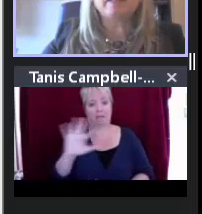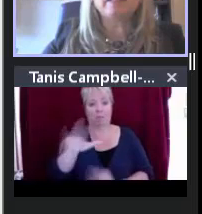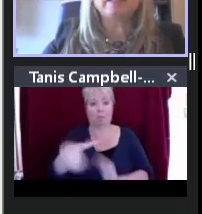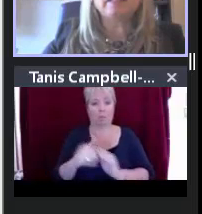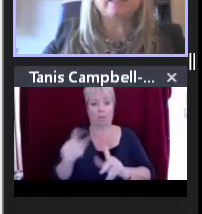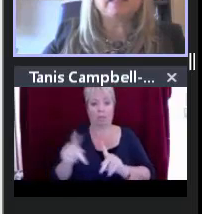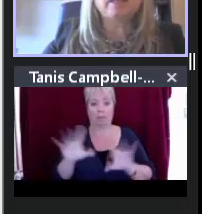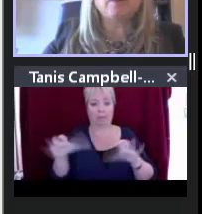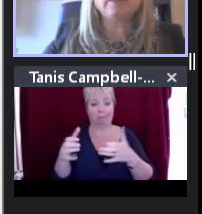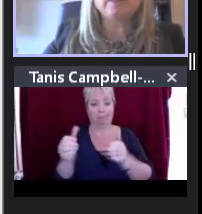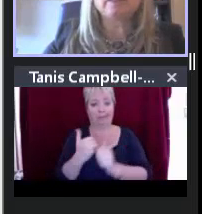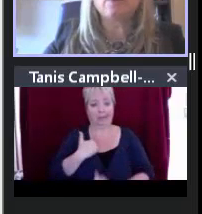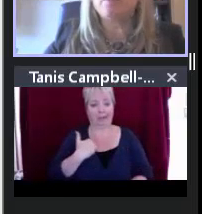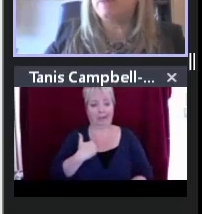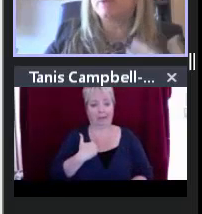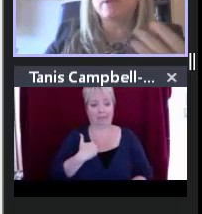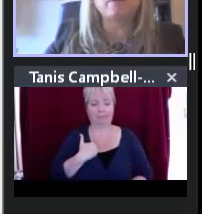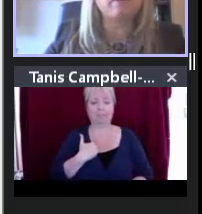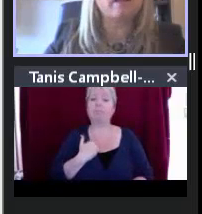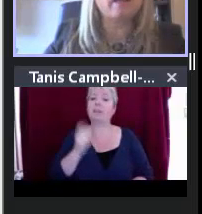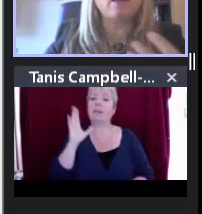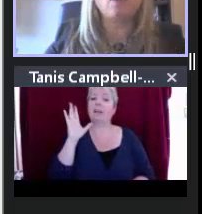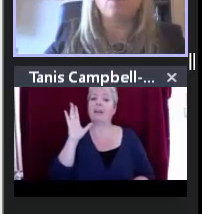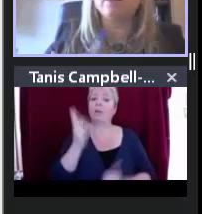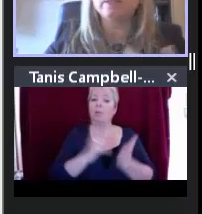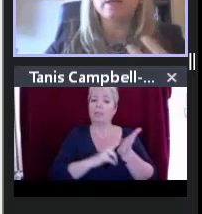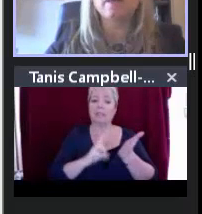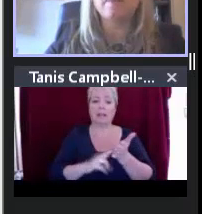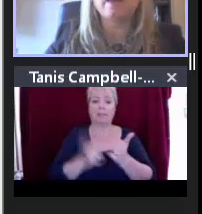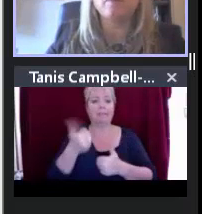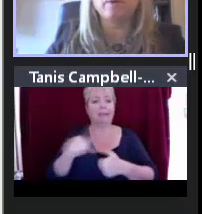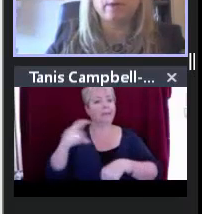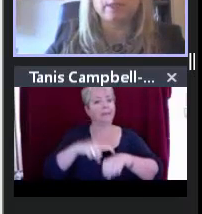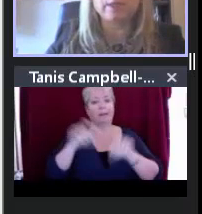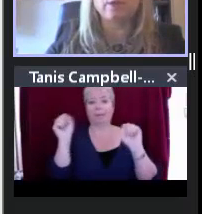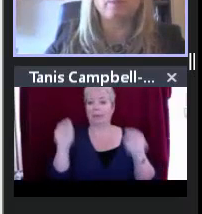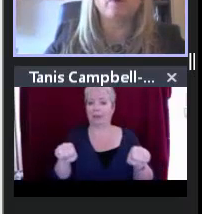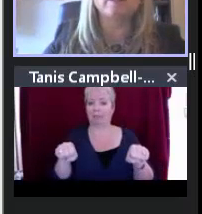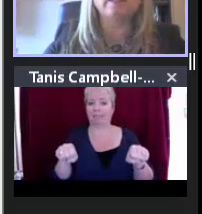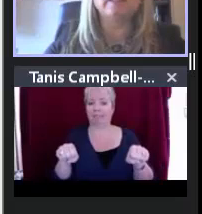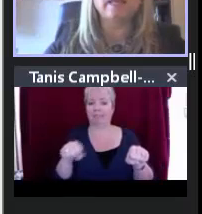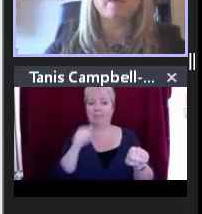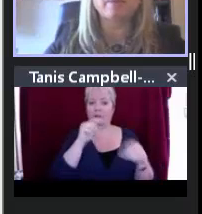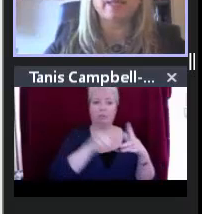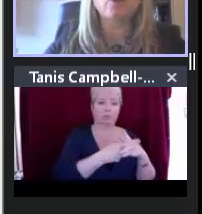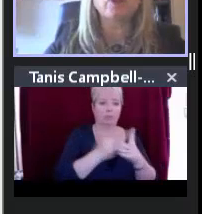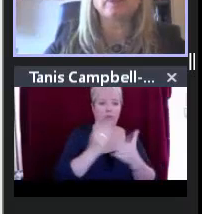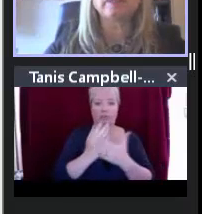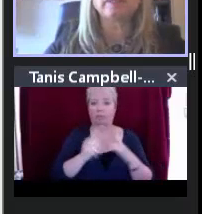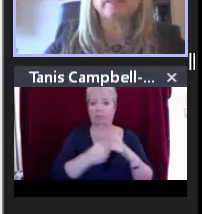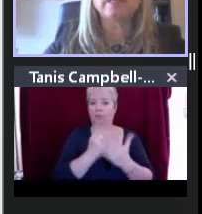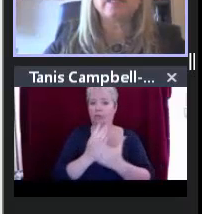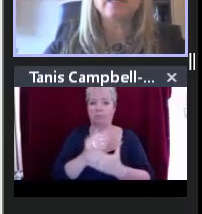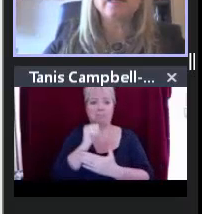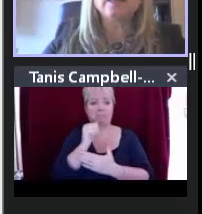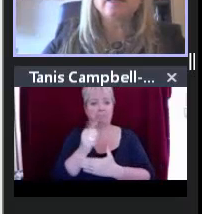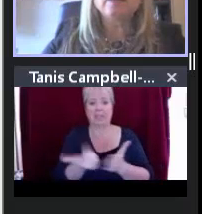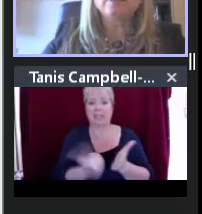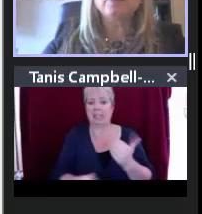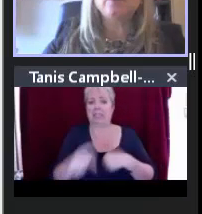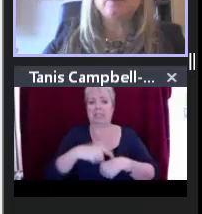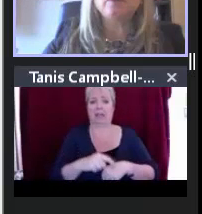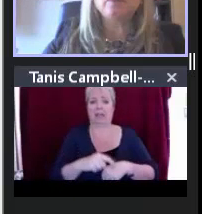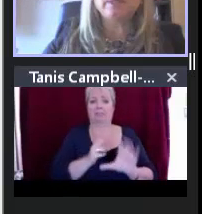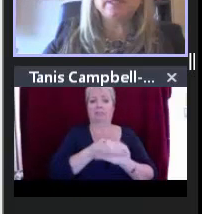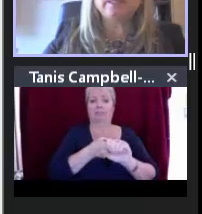Business Abilities is continuous, so people can apply all the time, and we're continually processing applications.